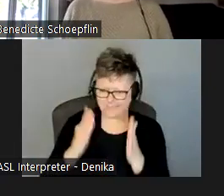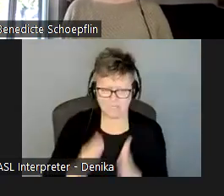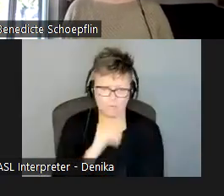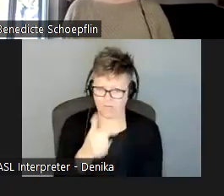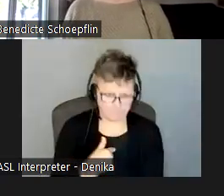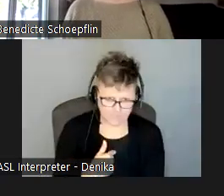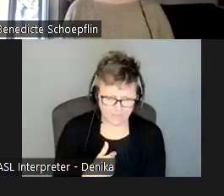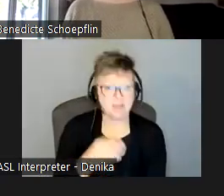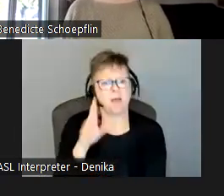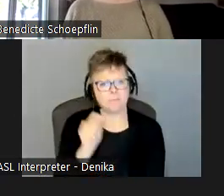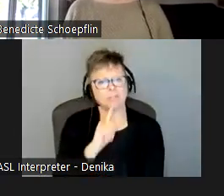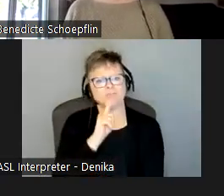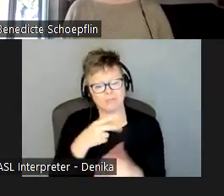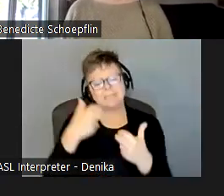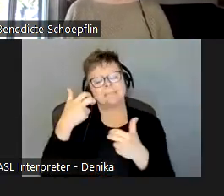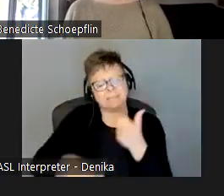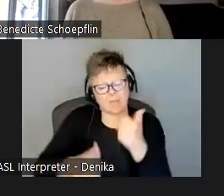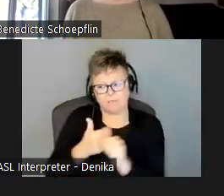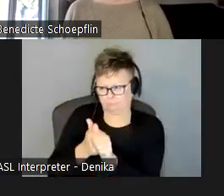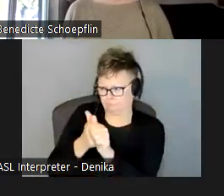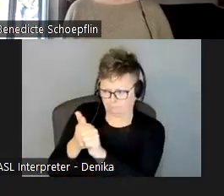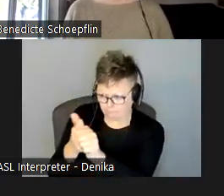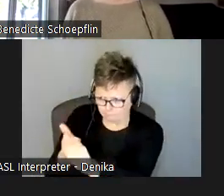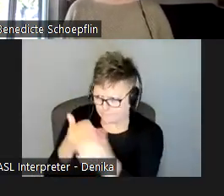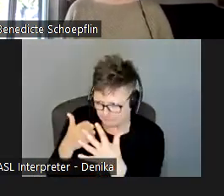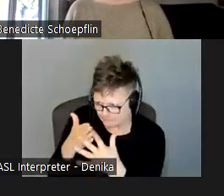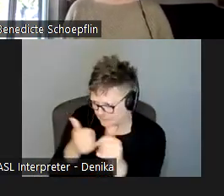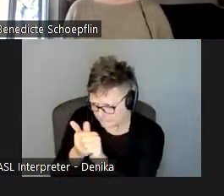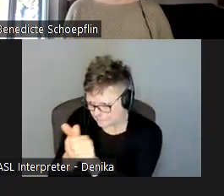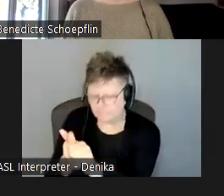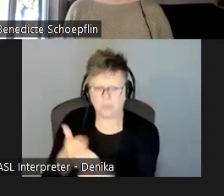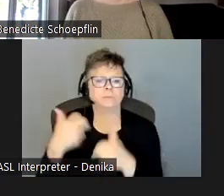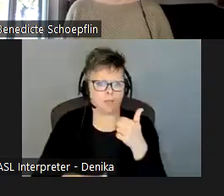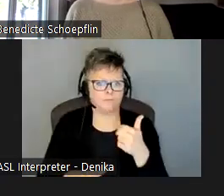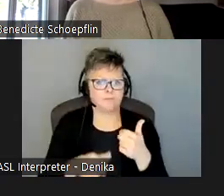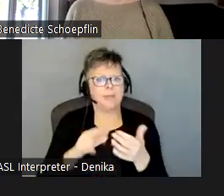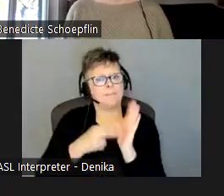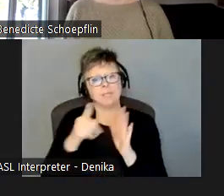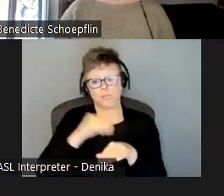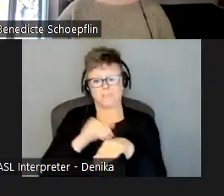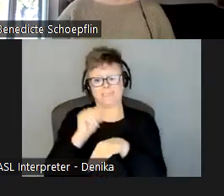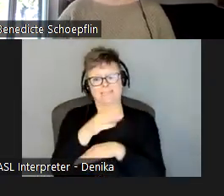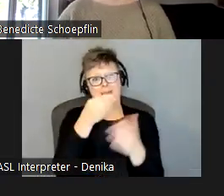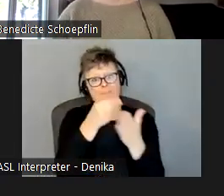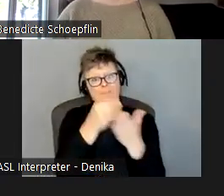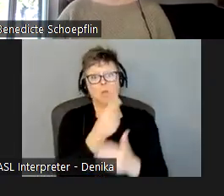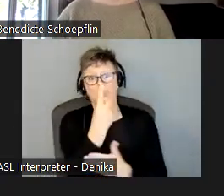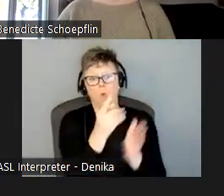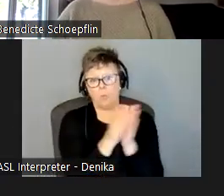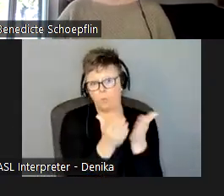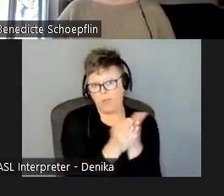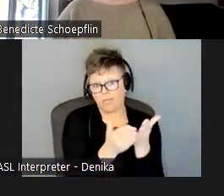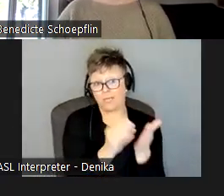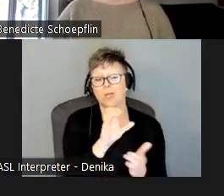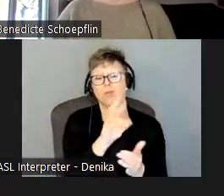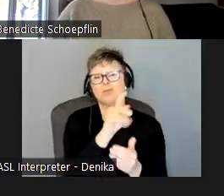hard to trace. It's like they say that, you know, you send your money into one cryptocurrency wallet, so like a QR code